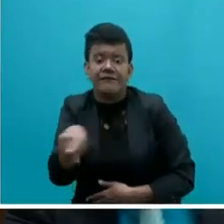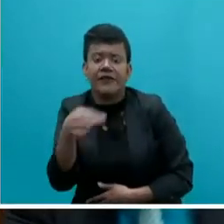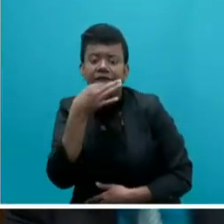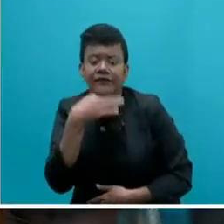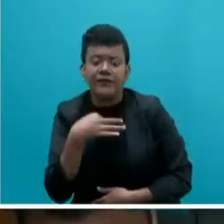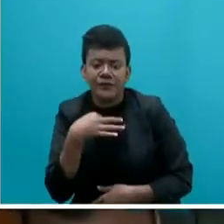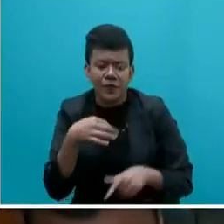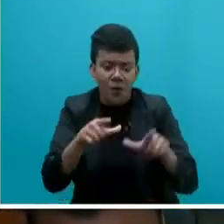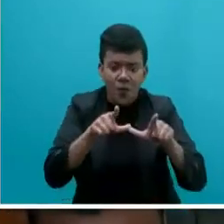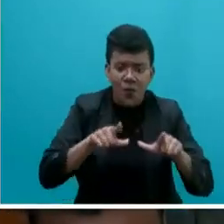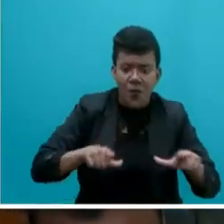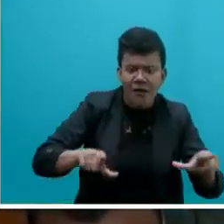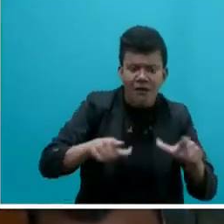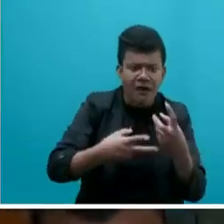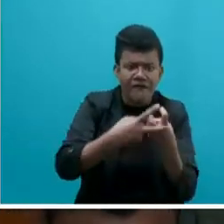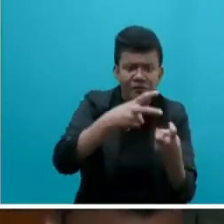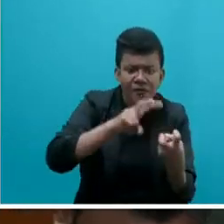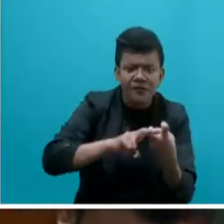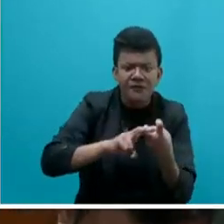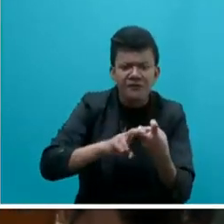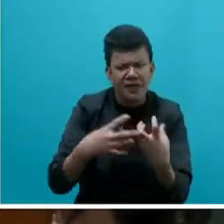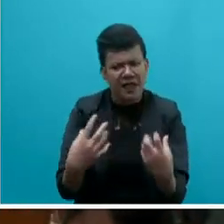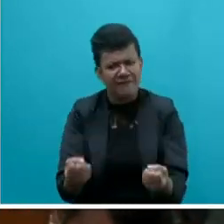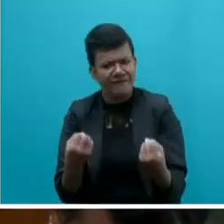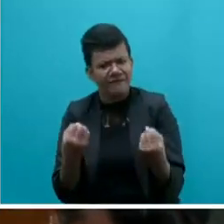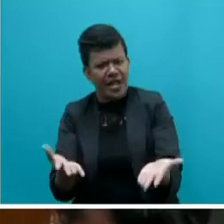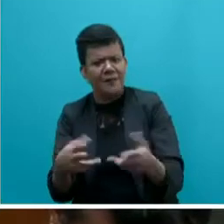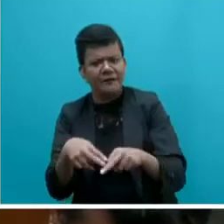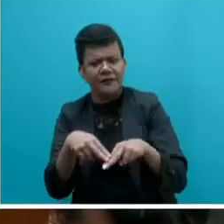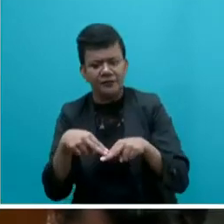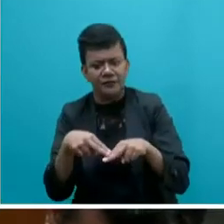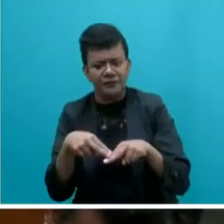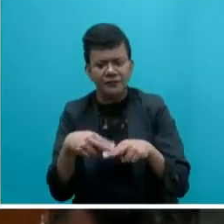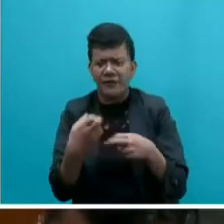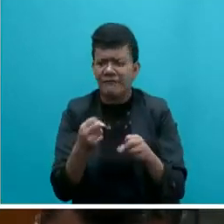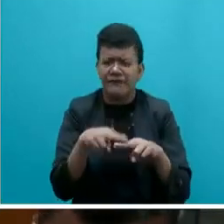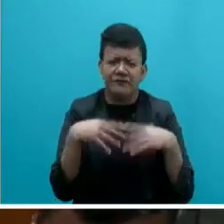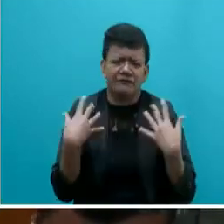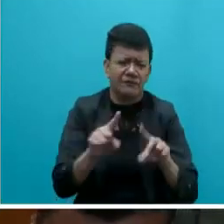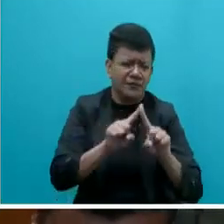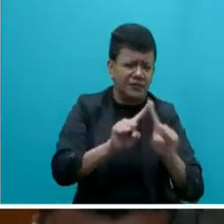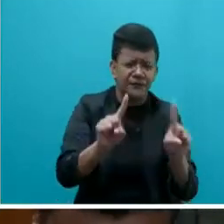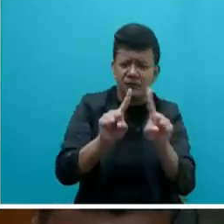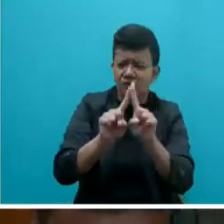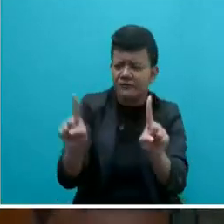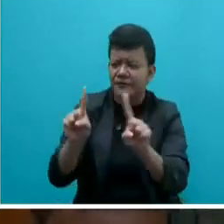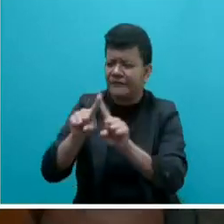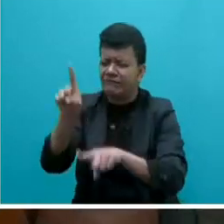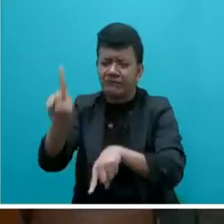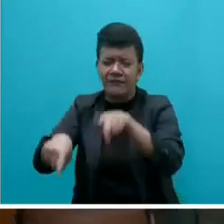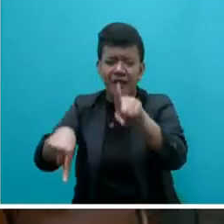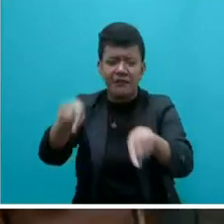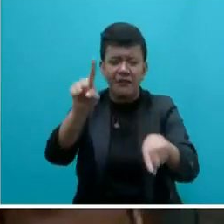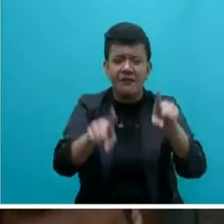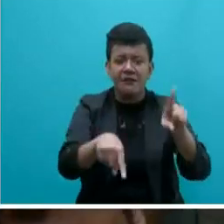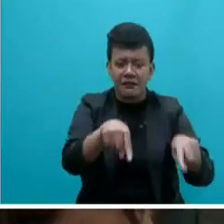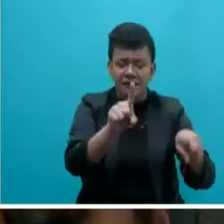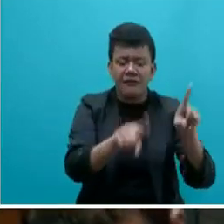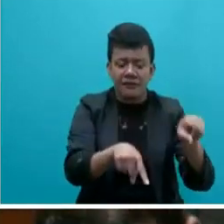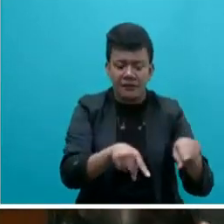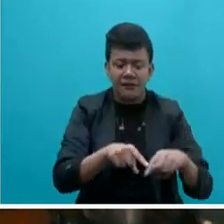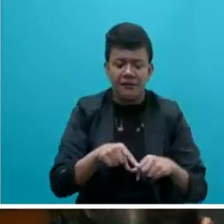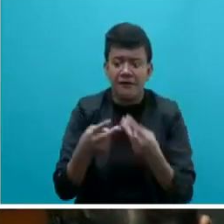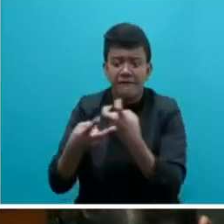Fiji annually imports a wide range of fresh fruits that includes grapes, oranges, apples, pear, kiwi fruit, amounting to